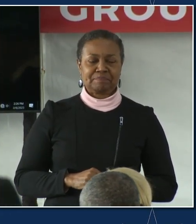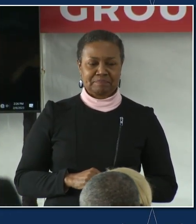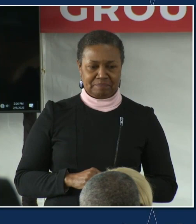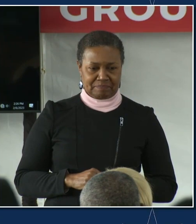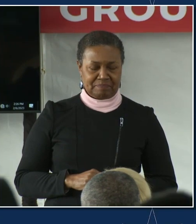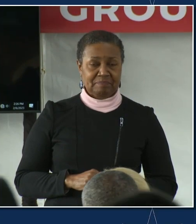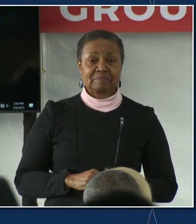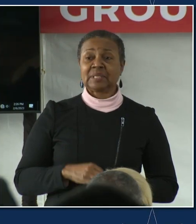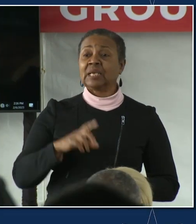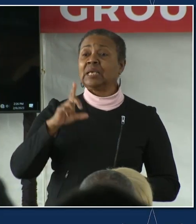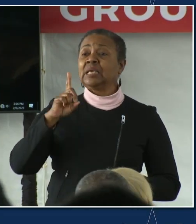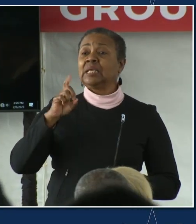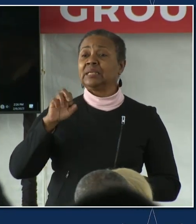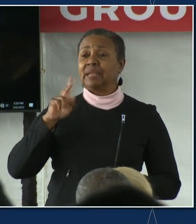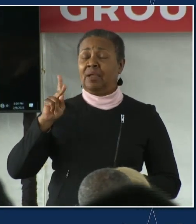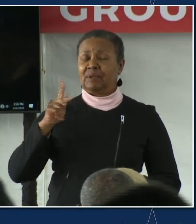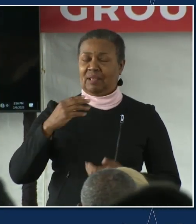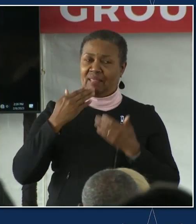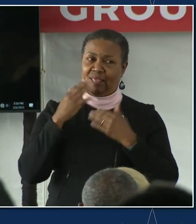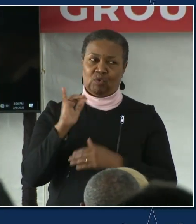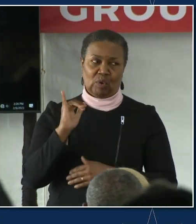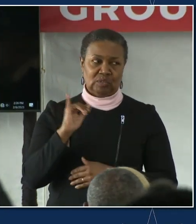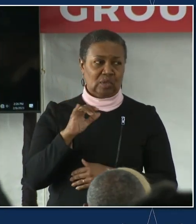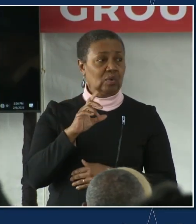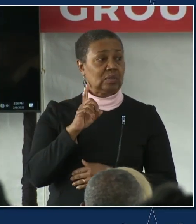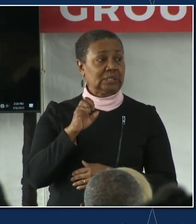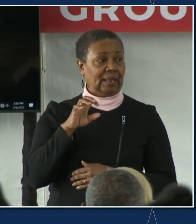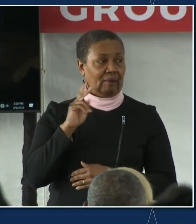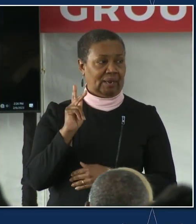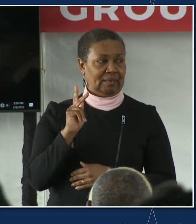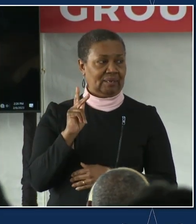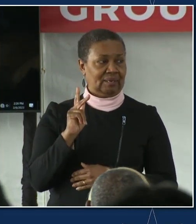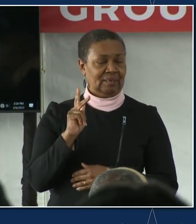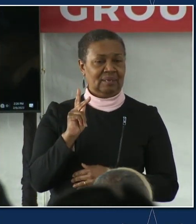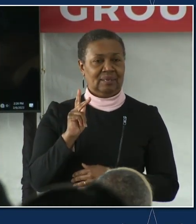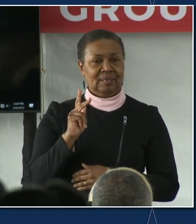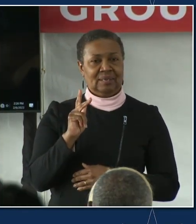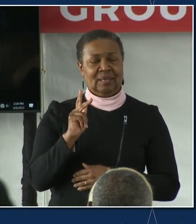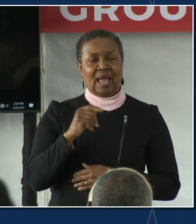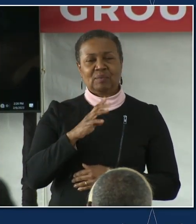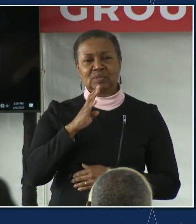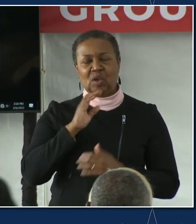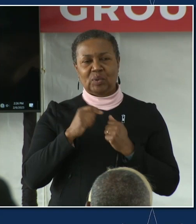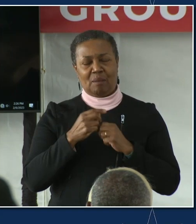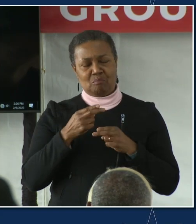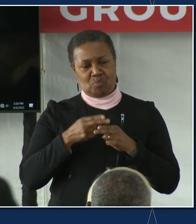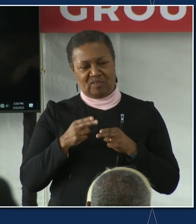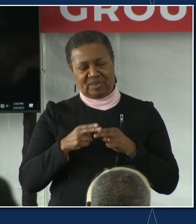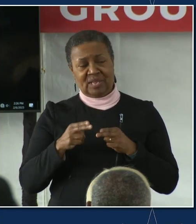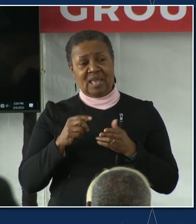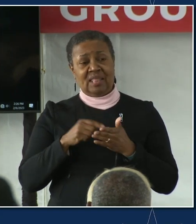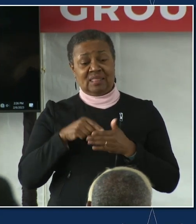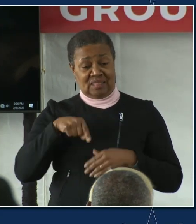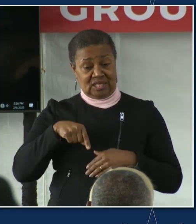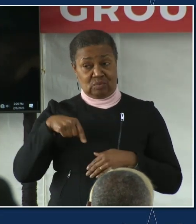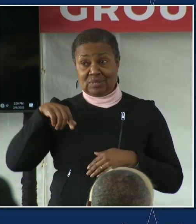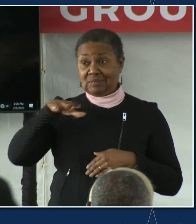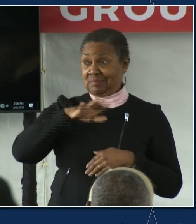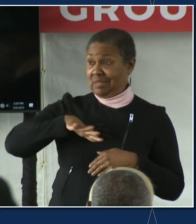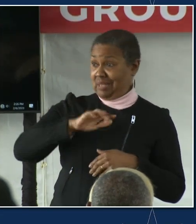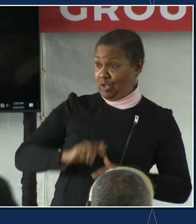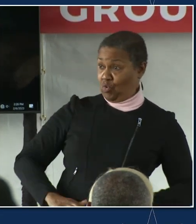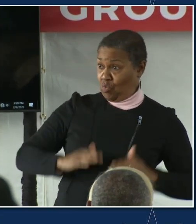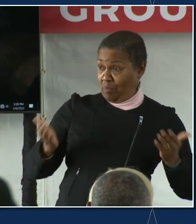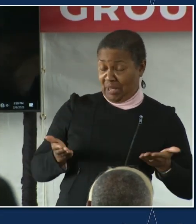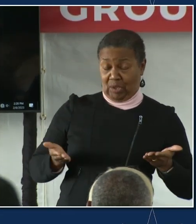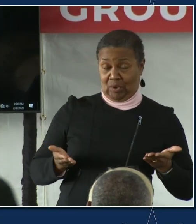And Derek, thank you so much. He's telling me, when I was talking to him briefly, this was his neighborhood. This